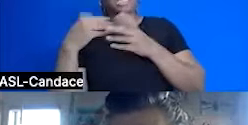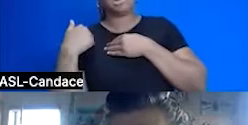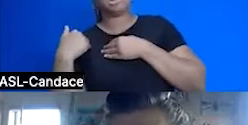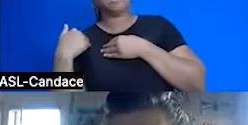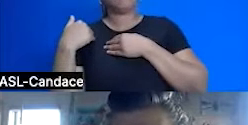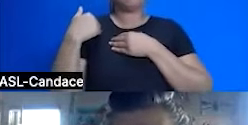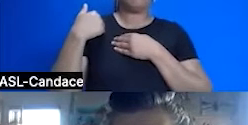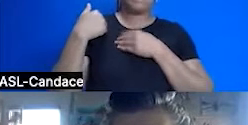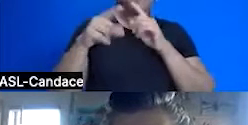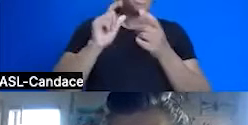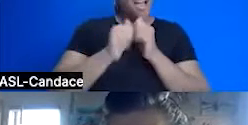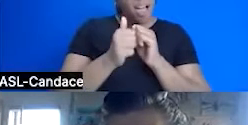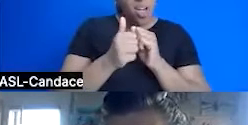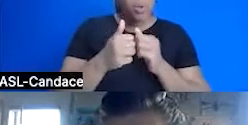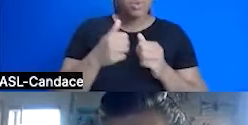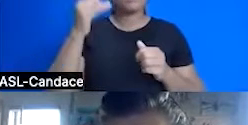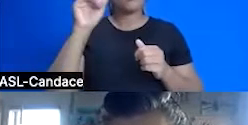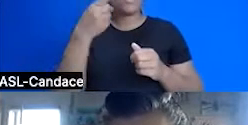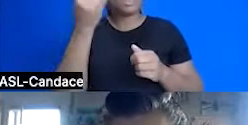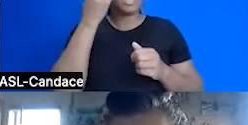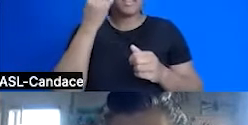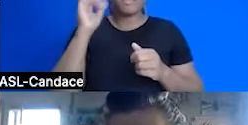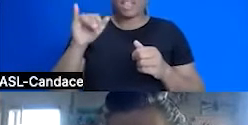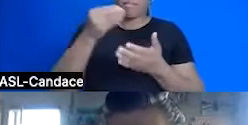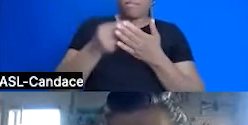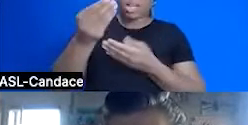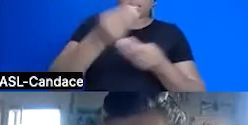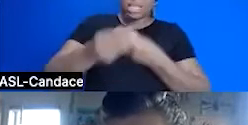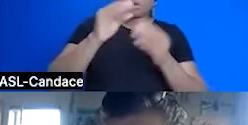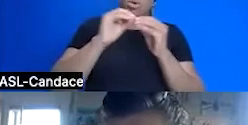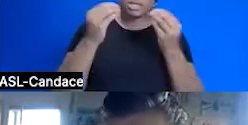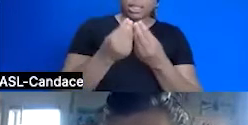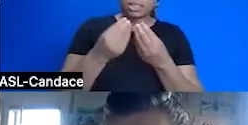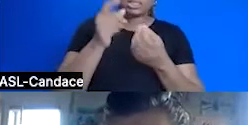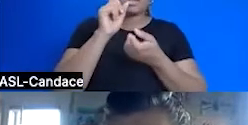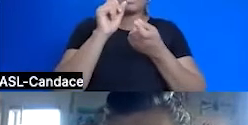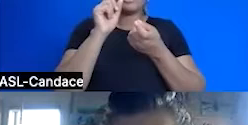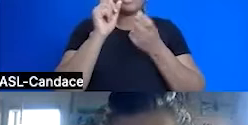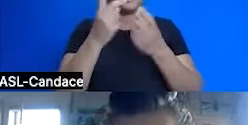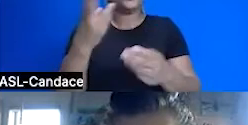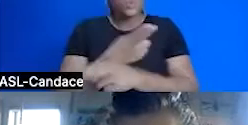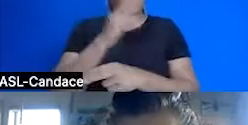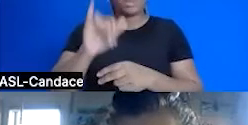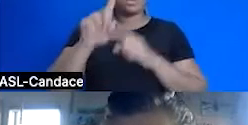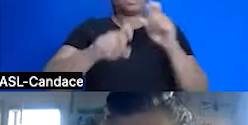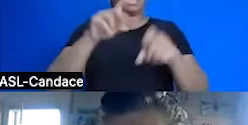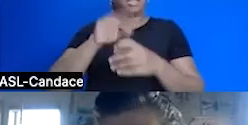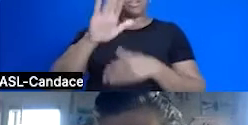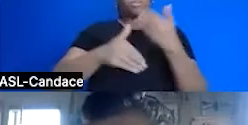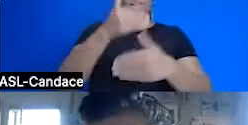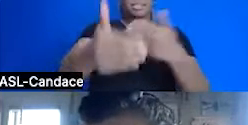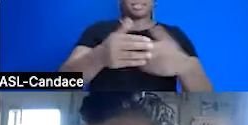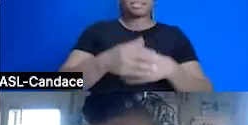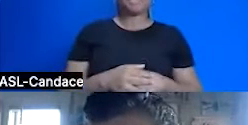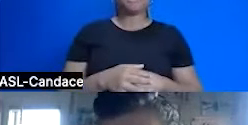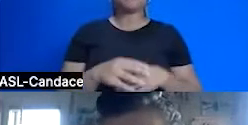so if all funding organizations adopt the questions into their application processes. And then I